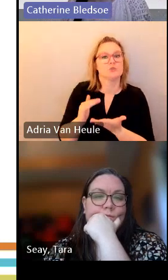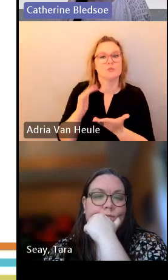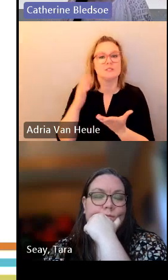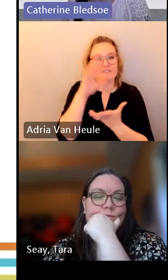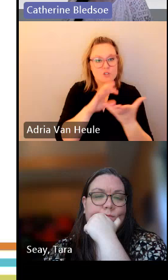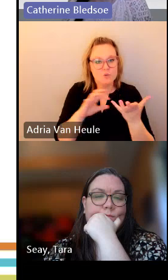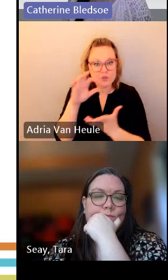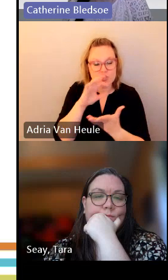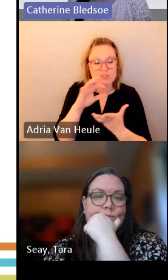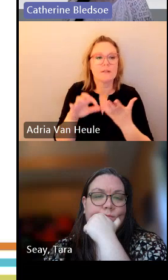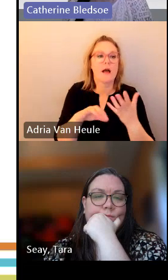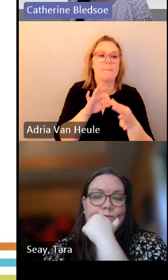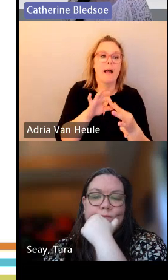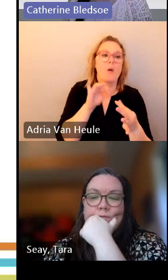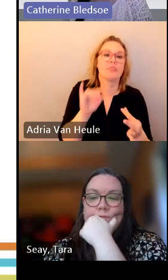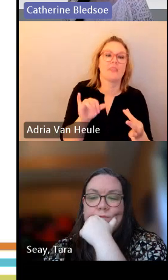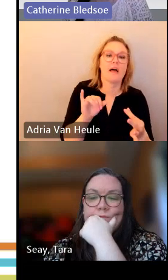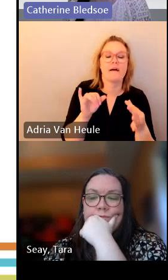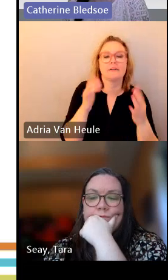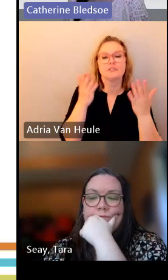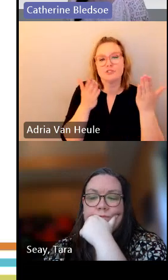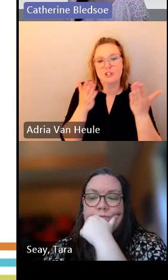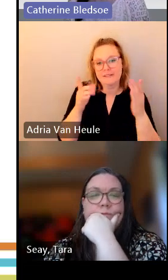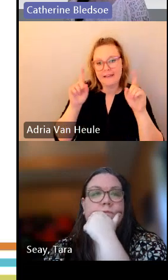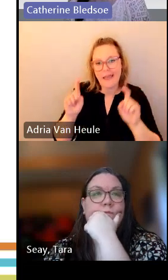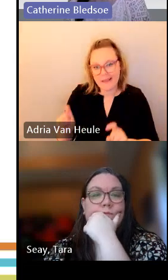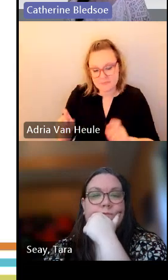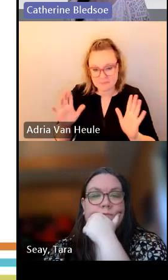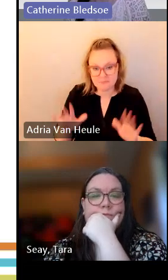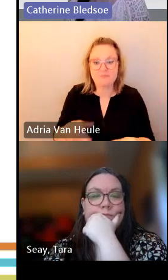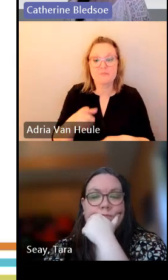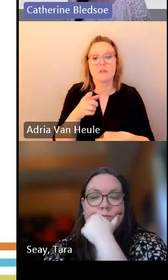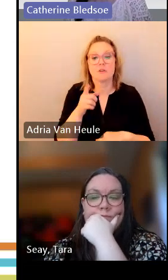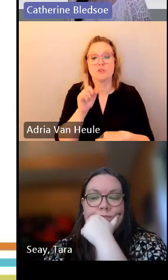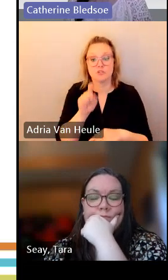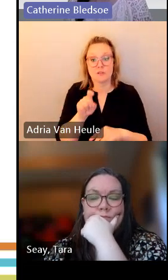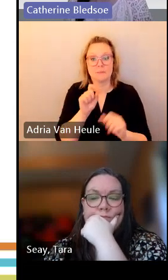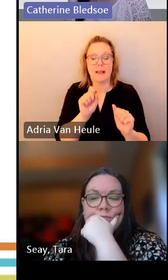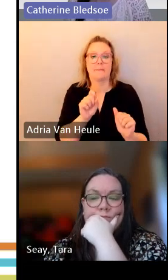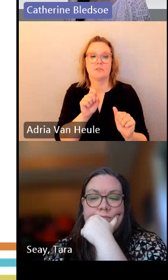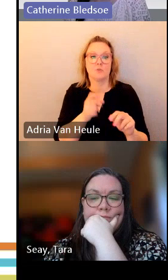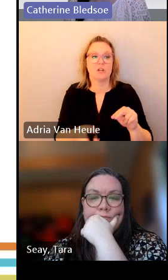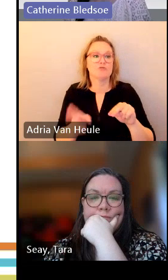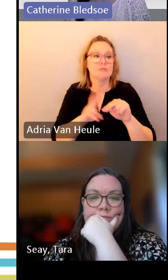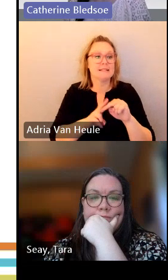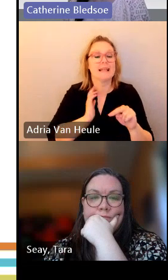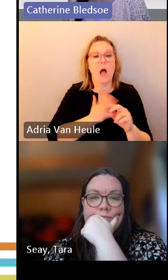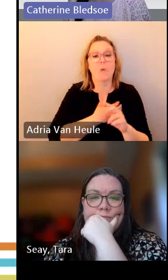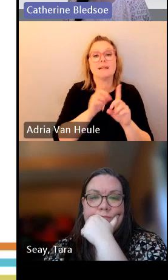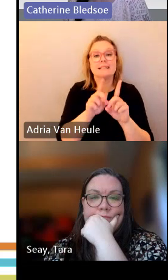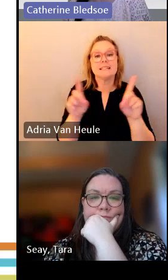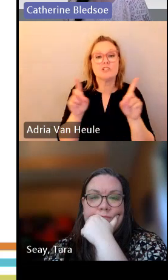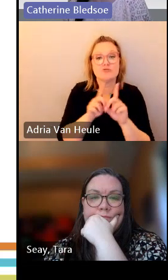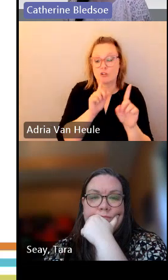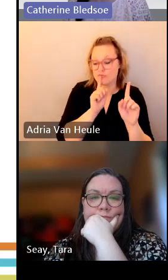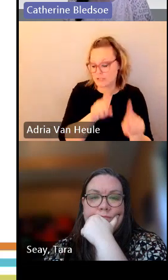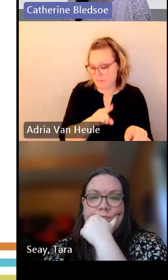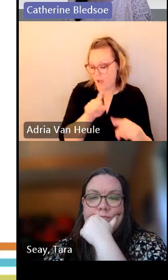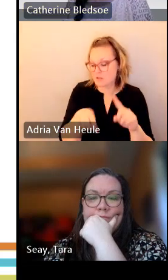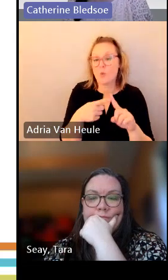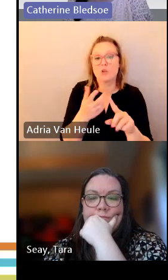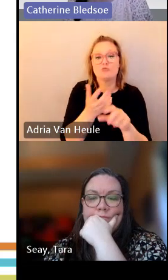administration. So you should have received the tips for increasing your district's response rate previously when you received all of your other